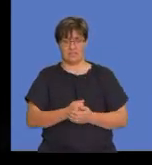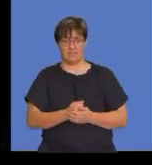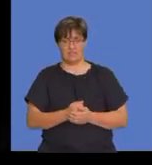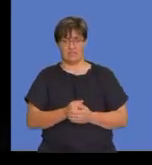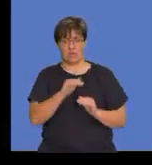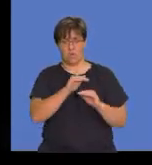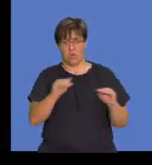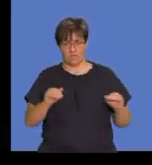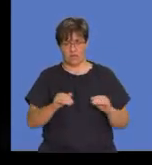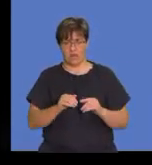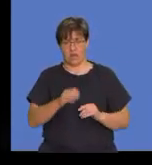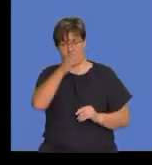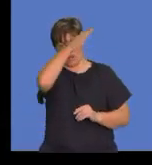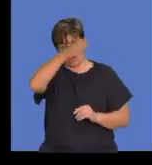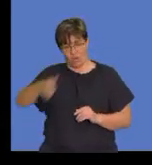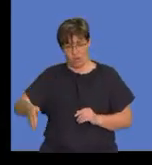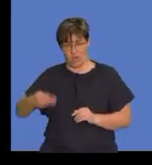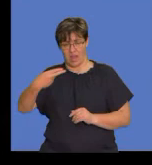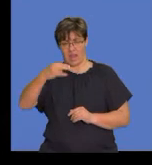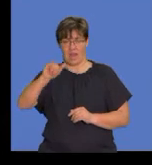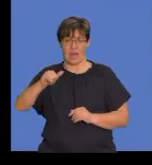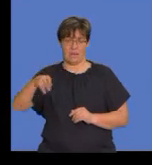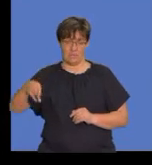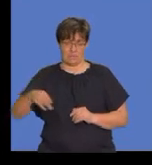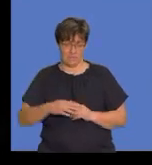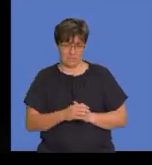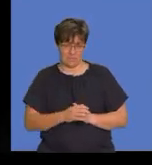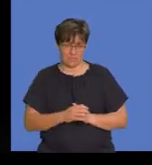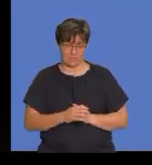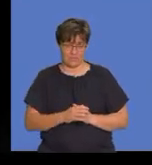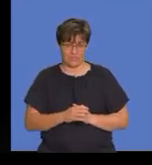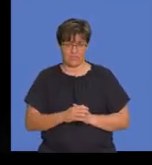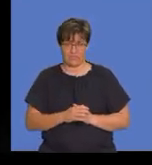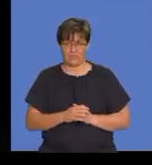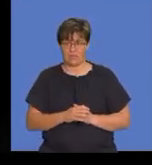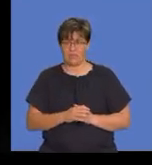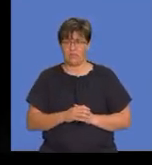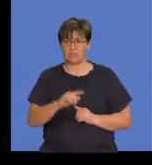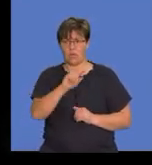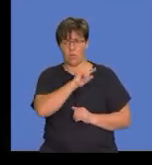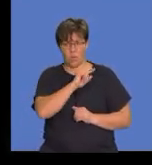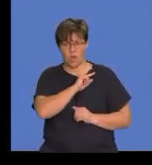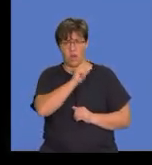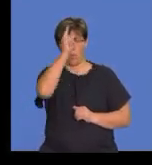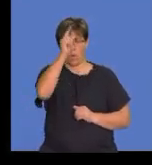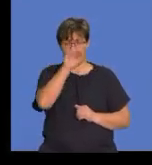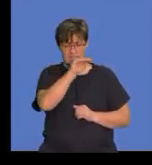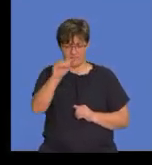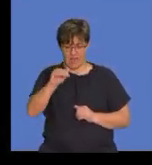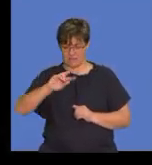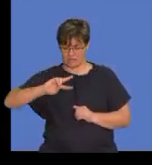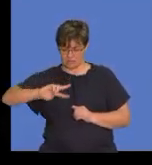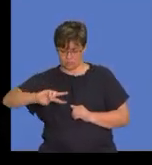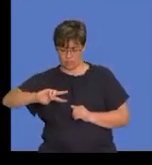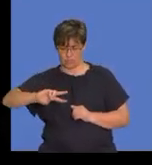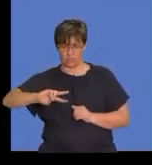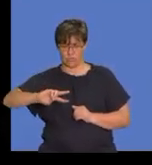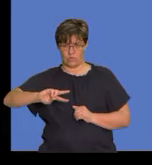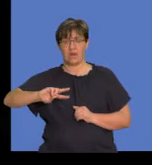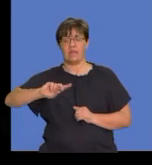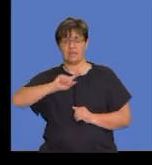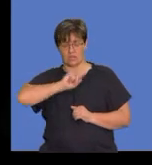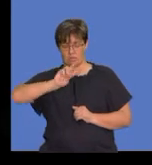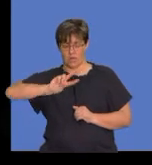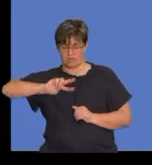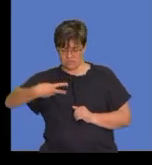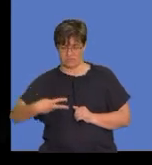opposite over hypotenuse. And because I'm saying 1 divided by,